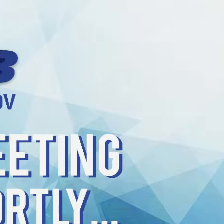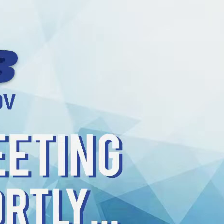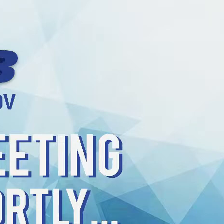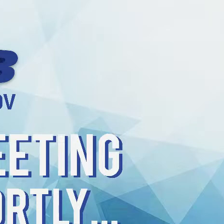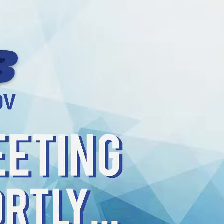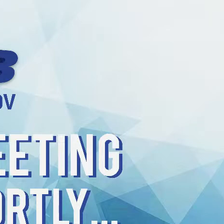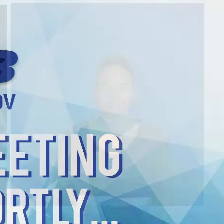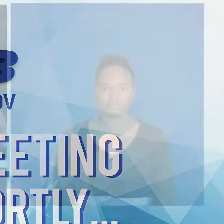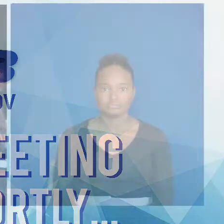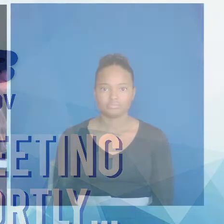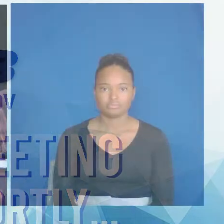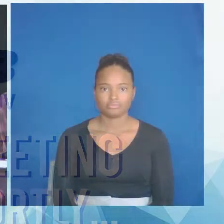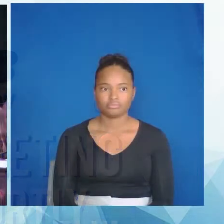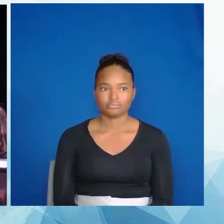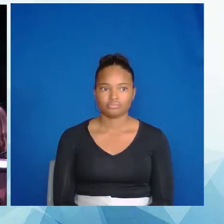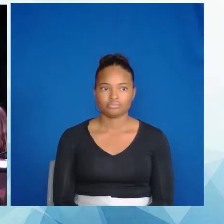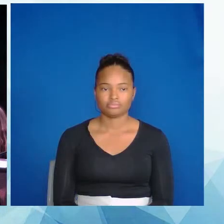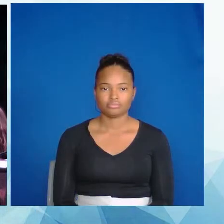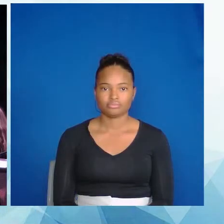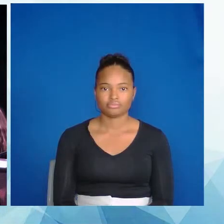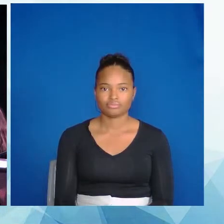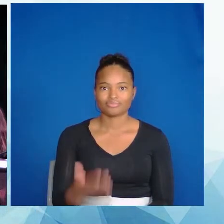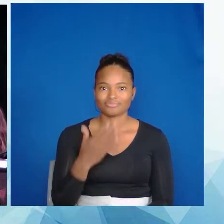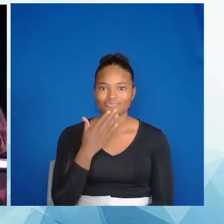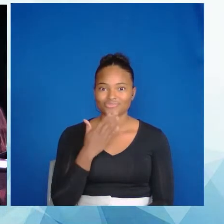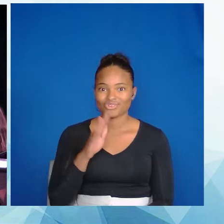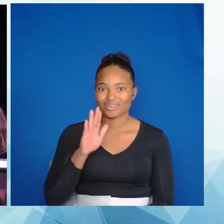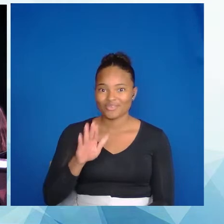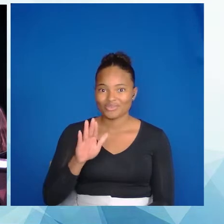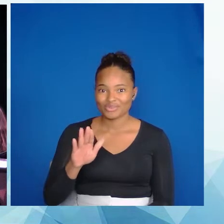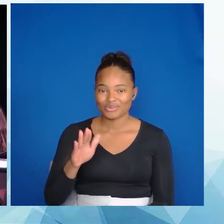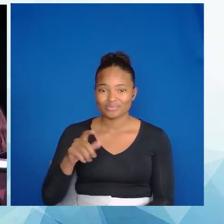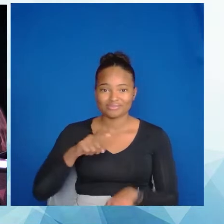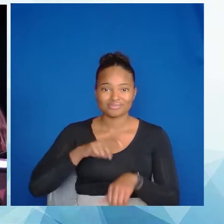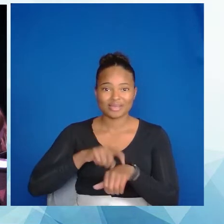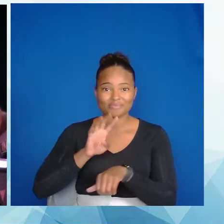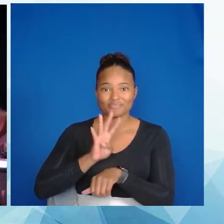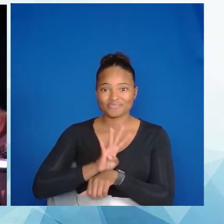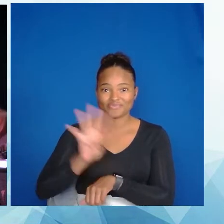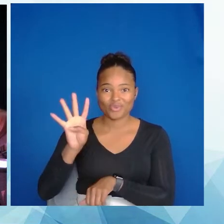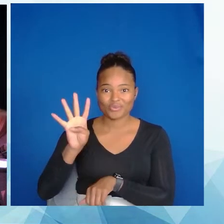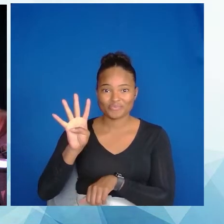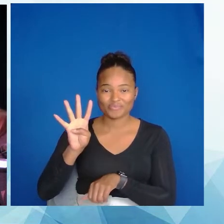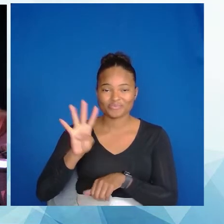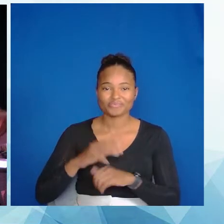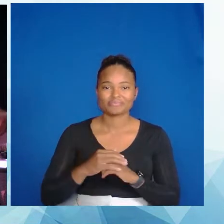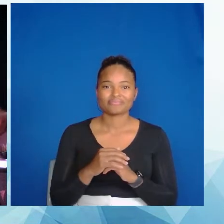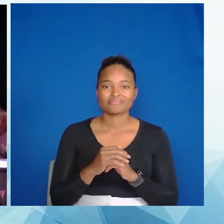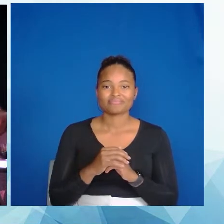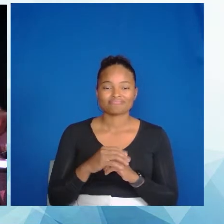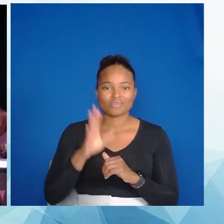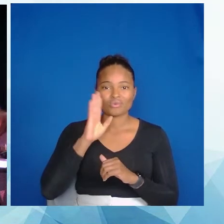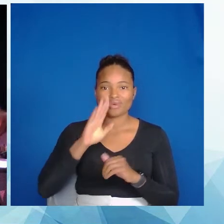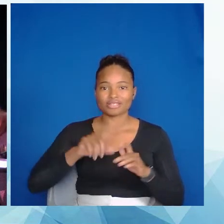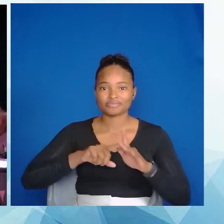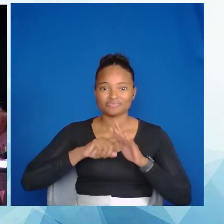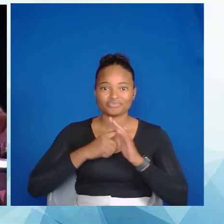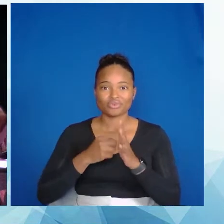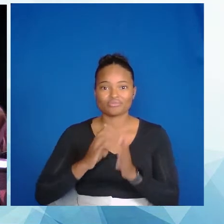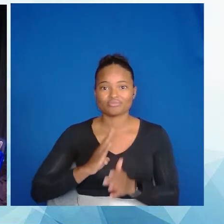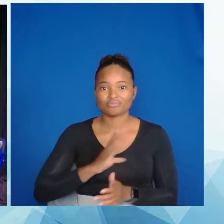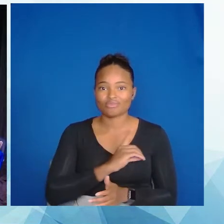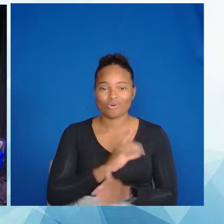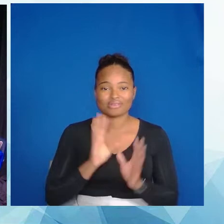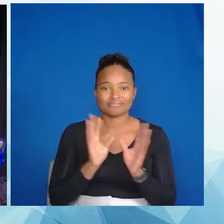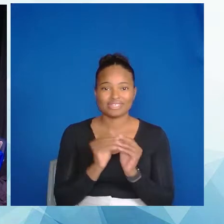1. Good afternoon. It is 4 p.m. and I'd like to call the board meeting to order for the Arizona Schools